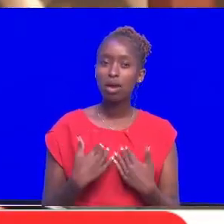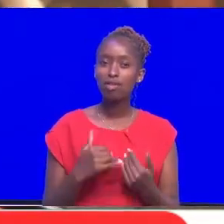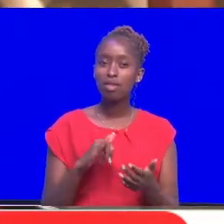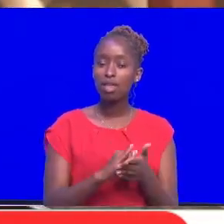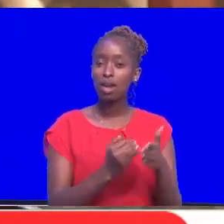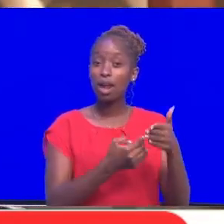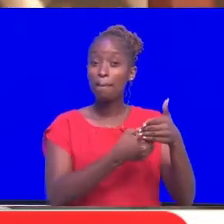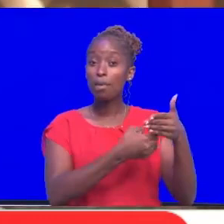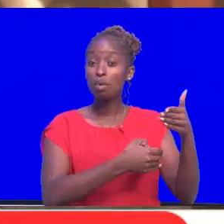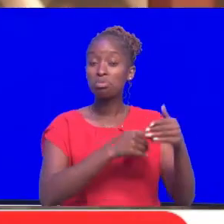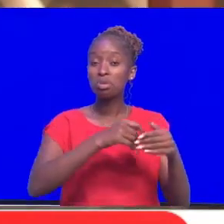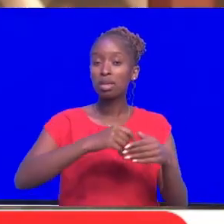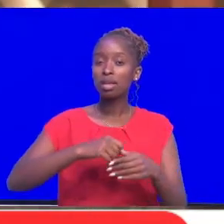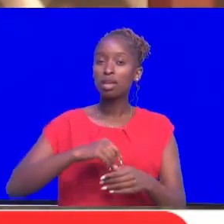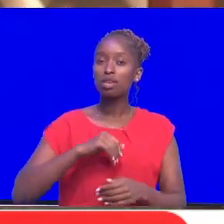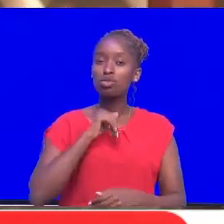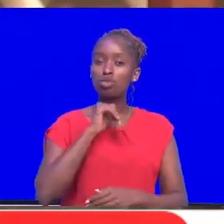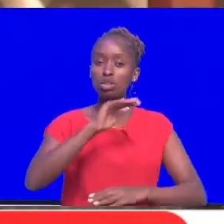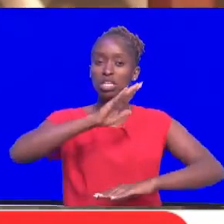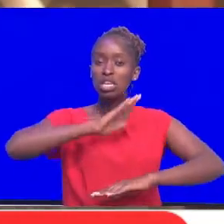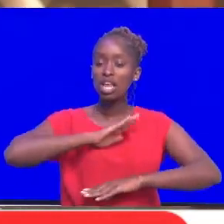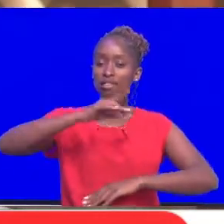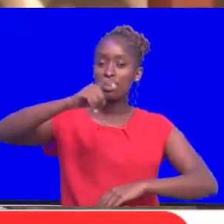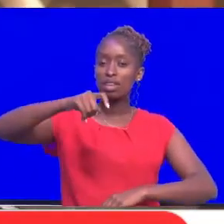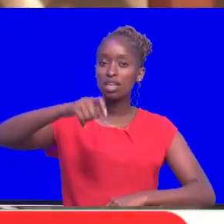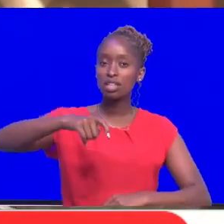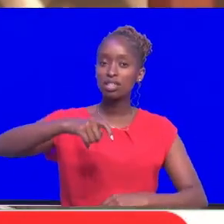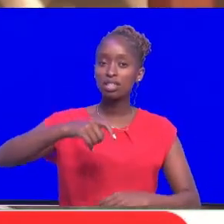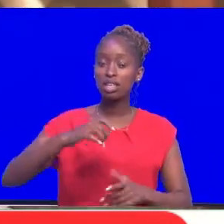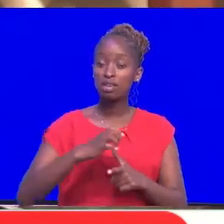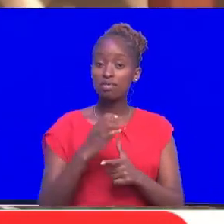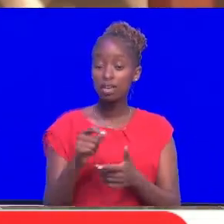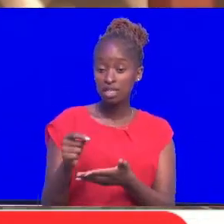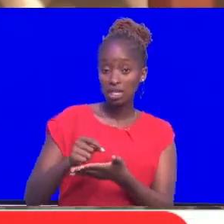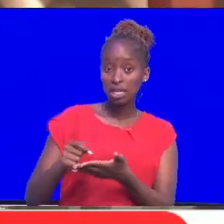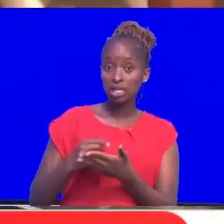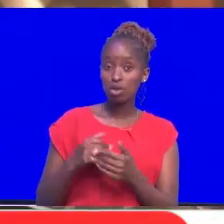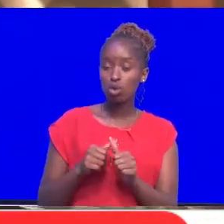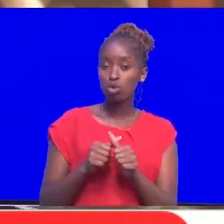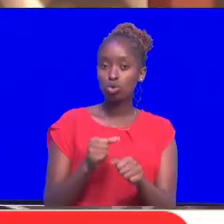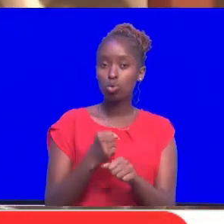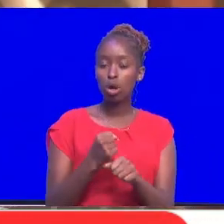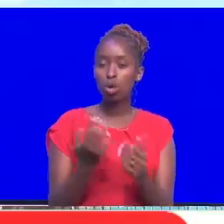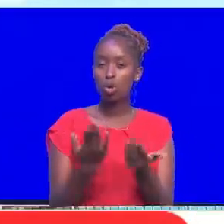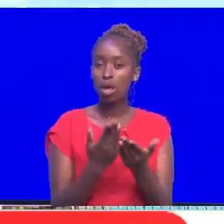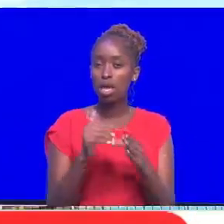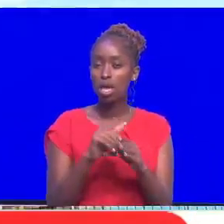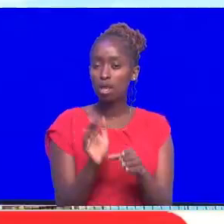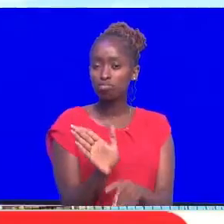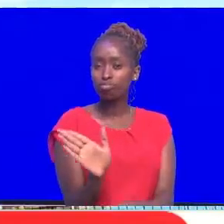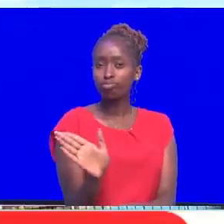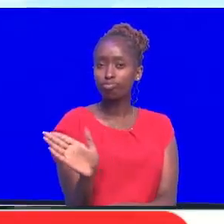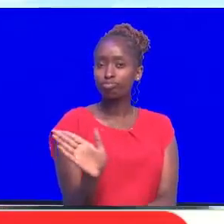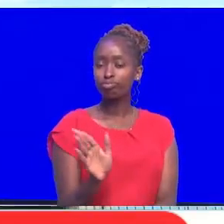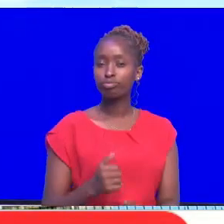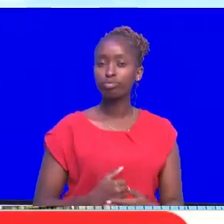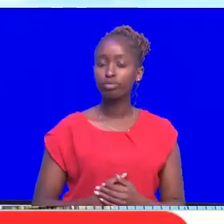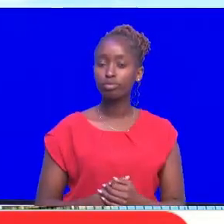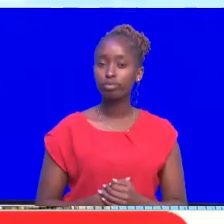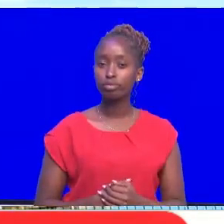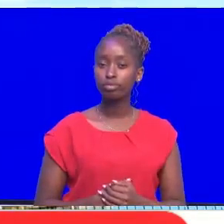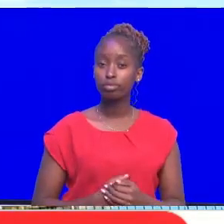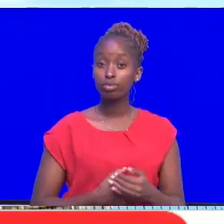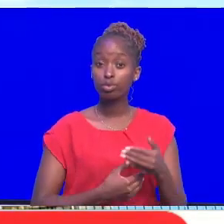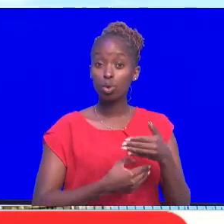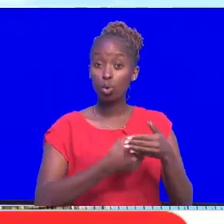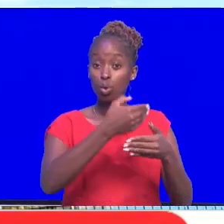alitoshelezi mahitaji ya ofisi. Hata secretariat wataendelea kufanya kazi katika corridors. The construction of the